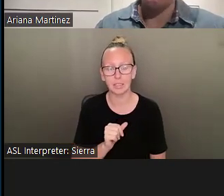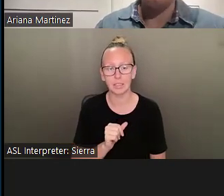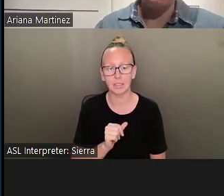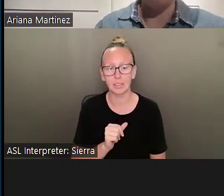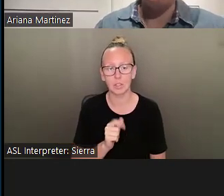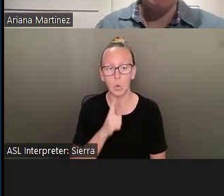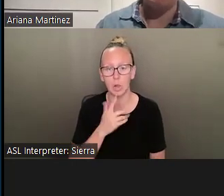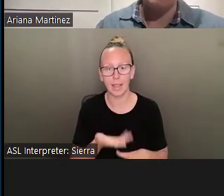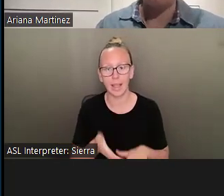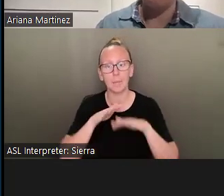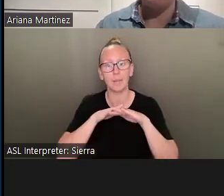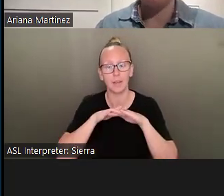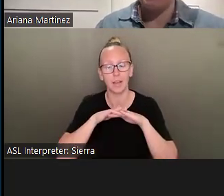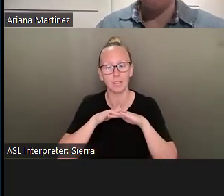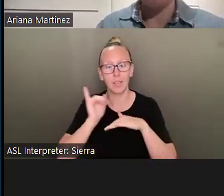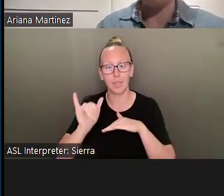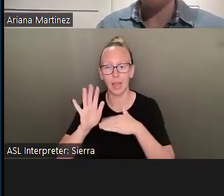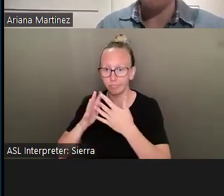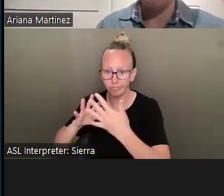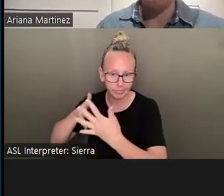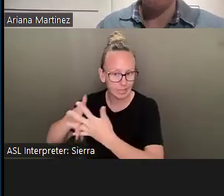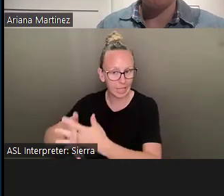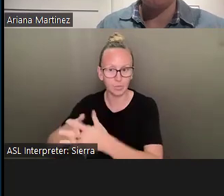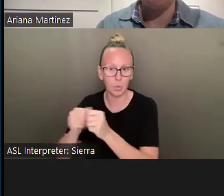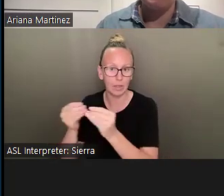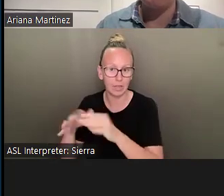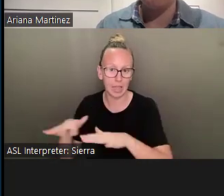amplifies that entanglement with the land and makes ecological change and